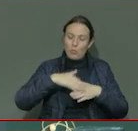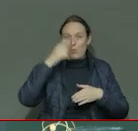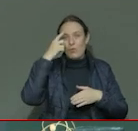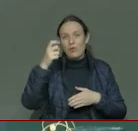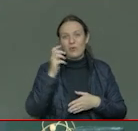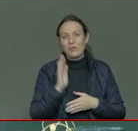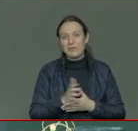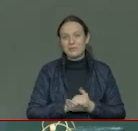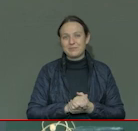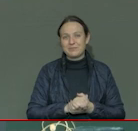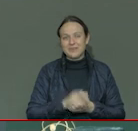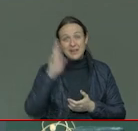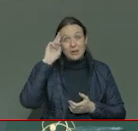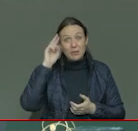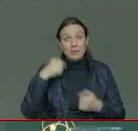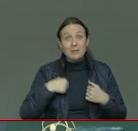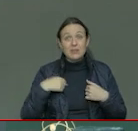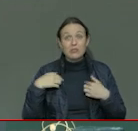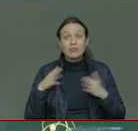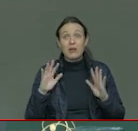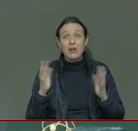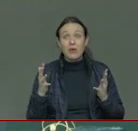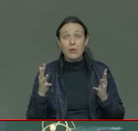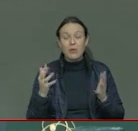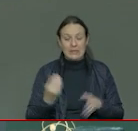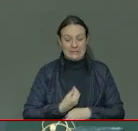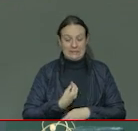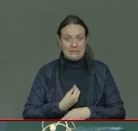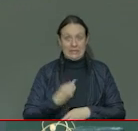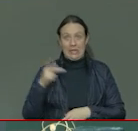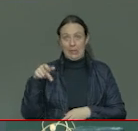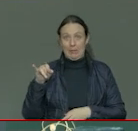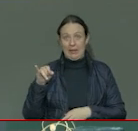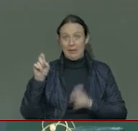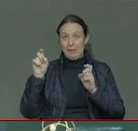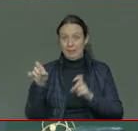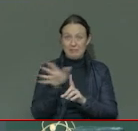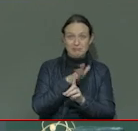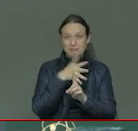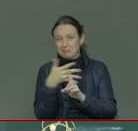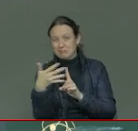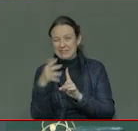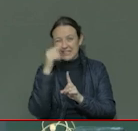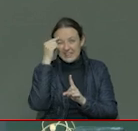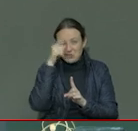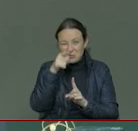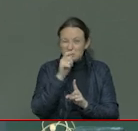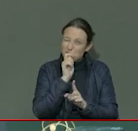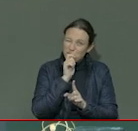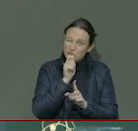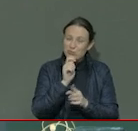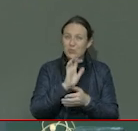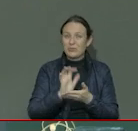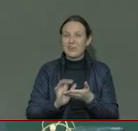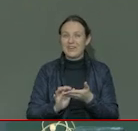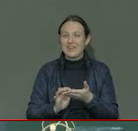you remember what I started with? Jan Patel needs to convince us that this is true. And one of the strategies that he uses is